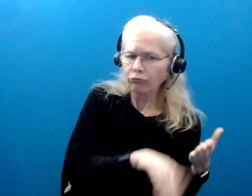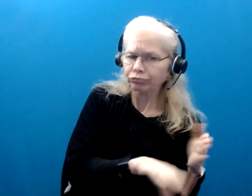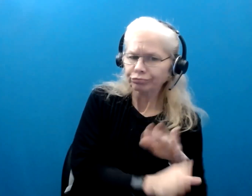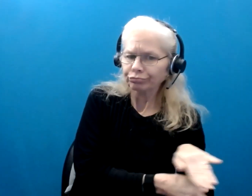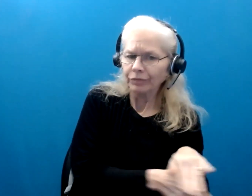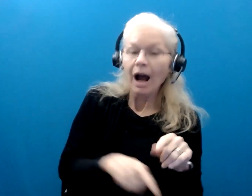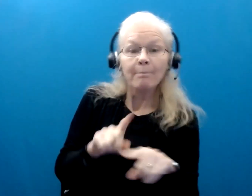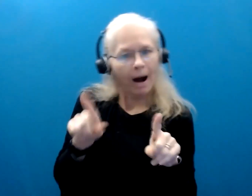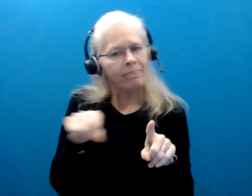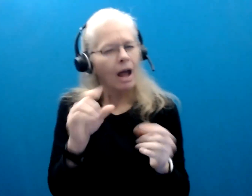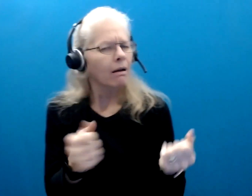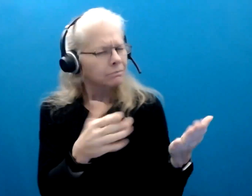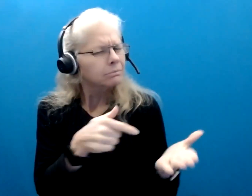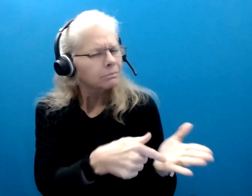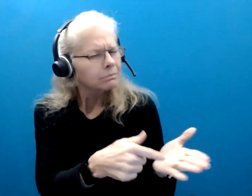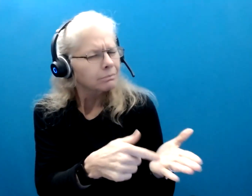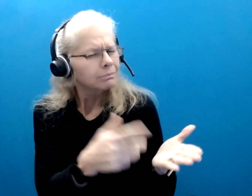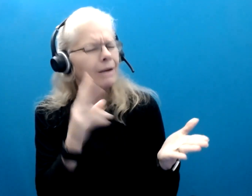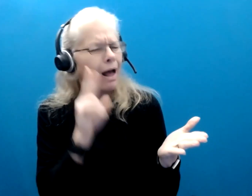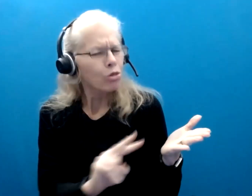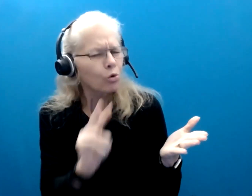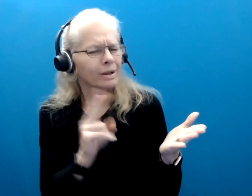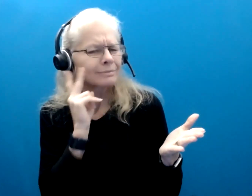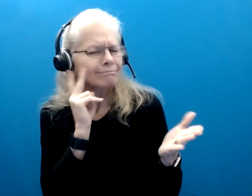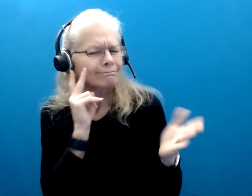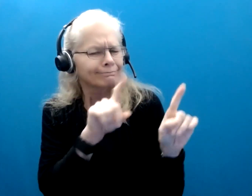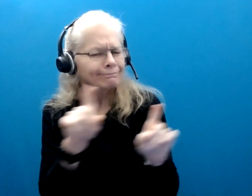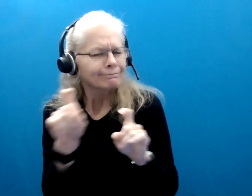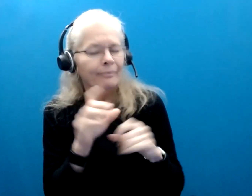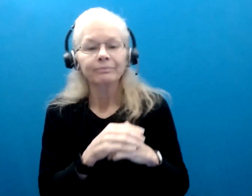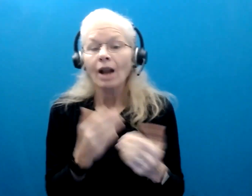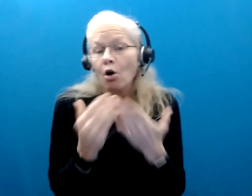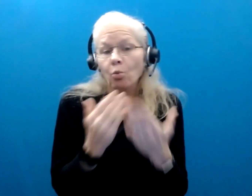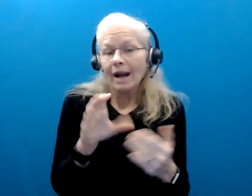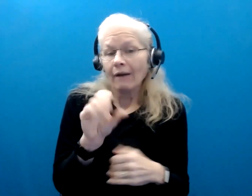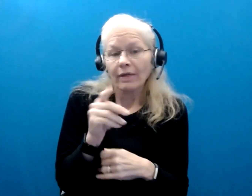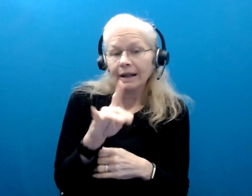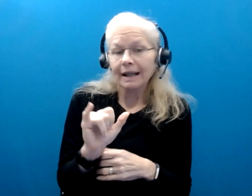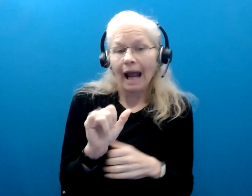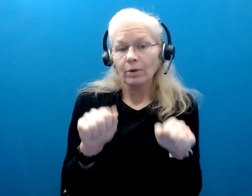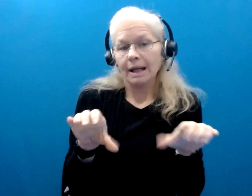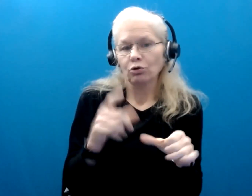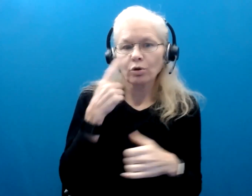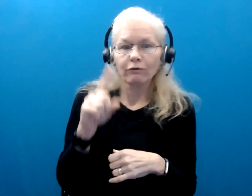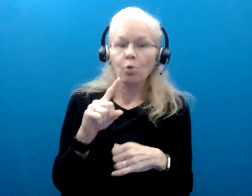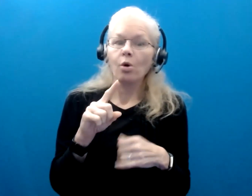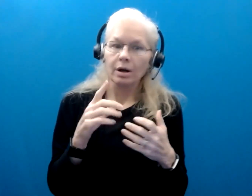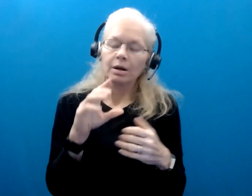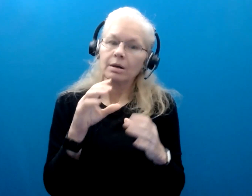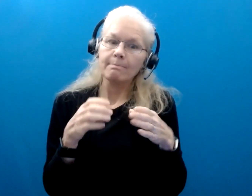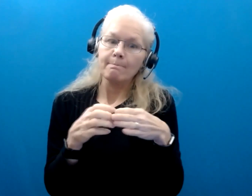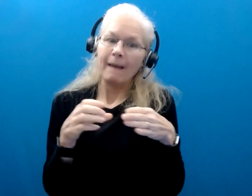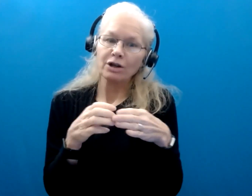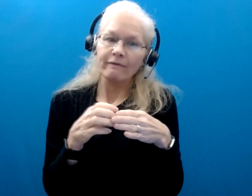Support for, whatever the county can do to support manufactured home parks